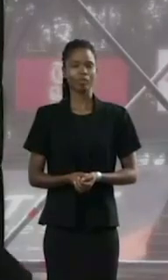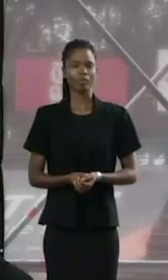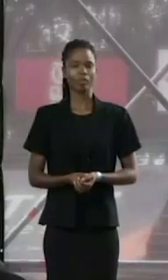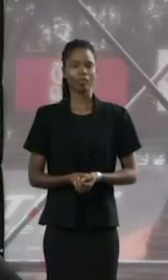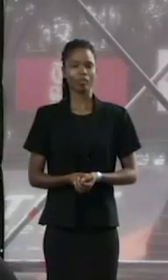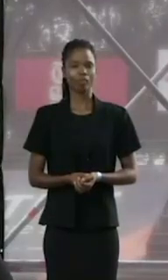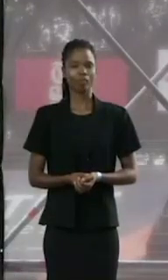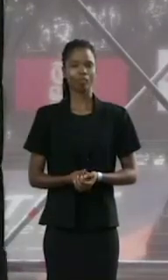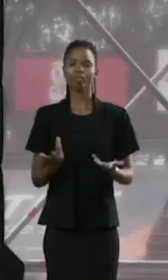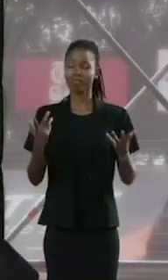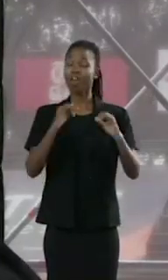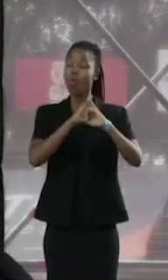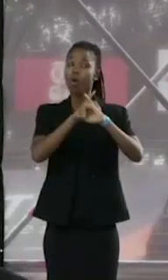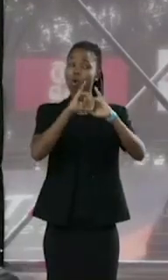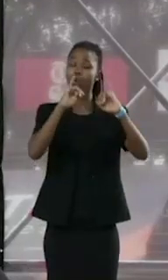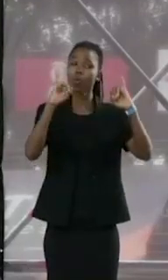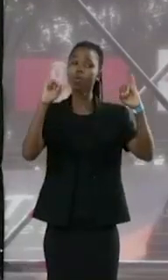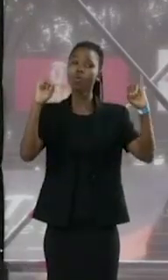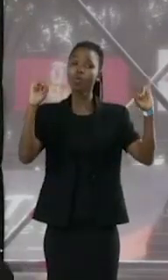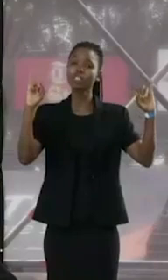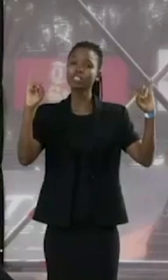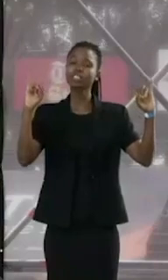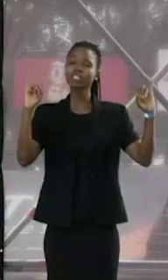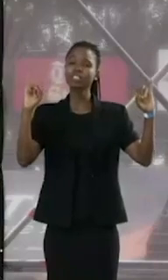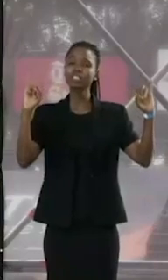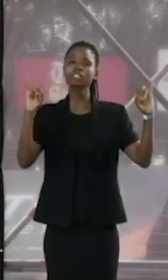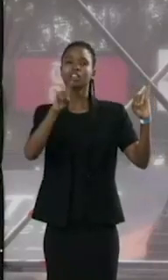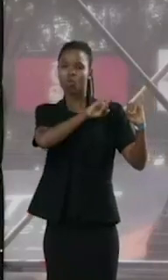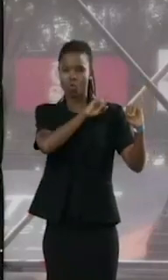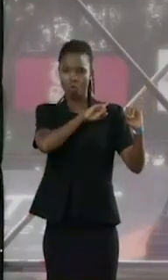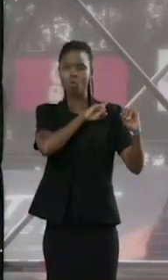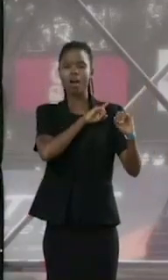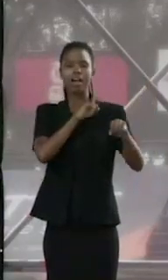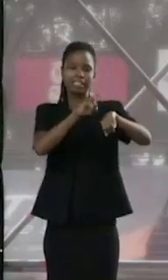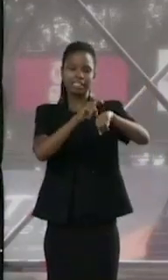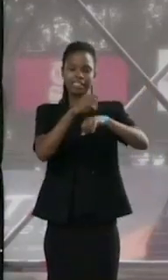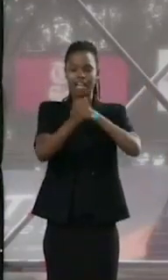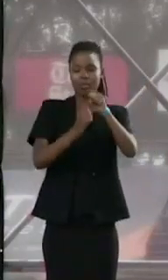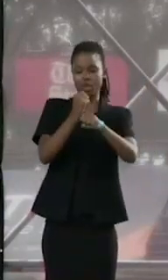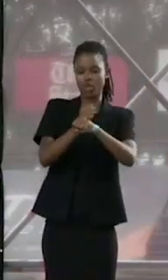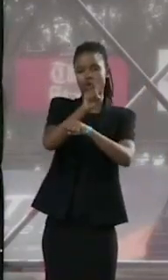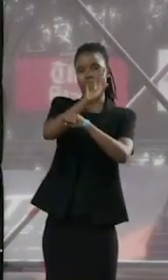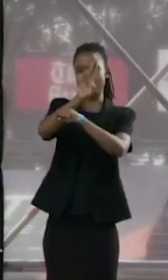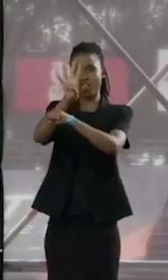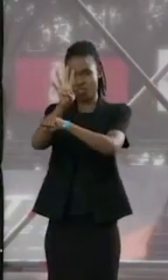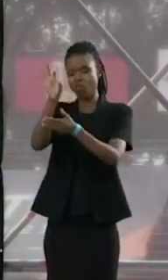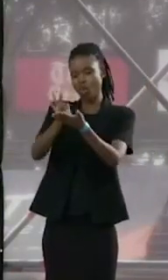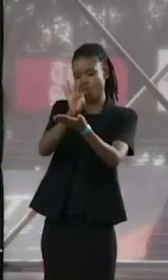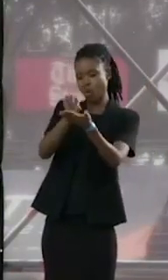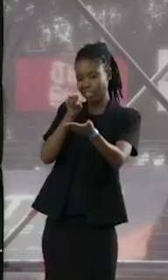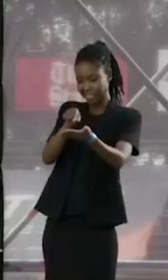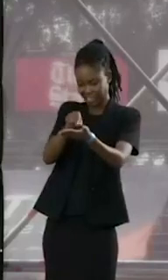I'd say things gotten worse post freedom, when most of us as black people